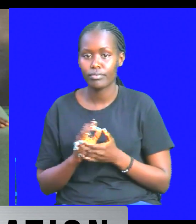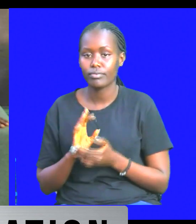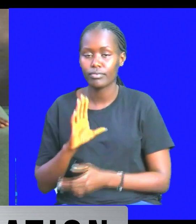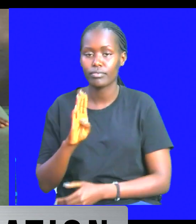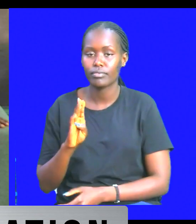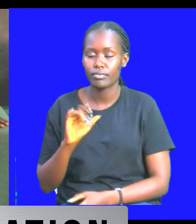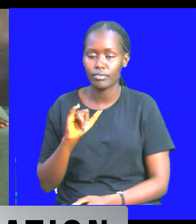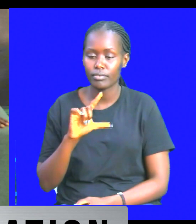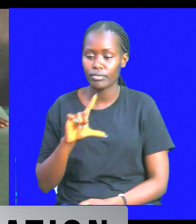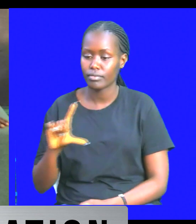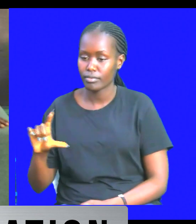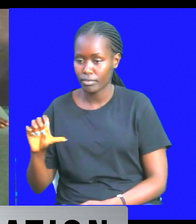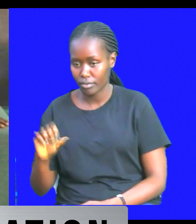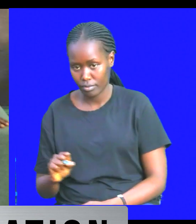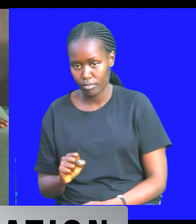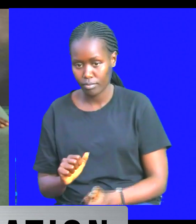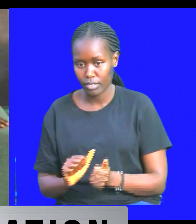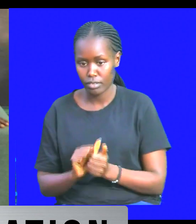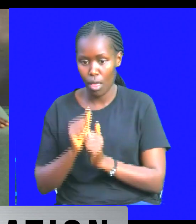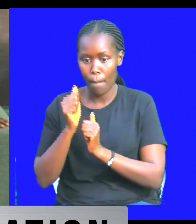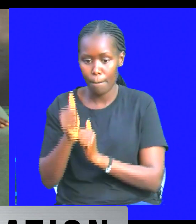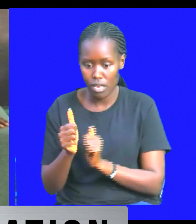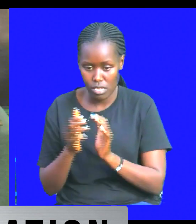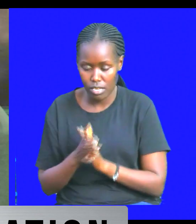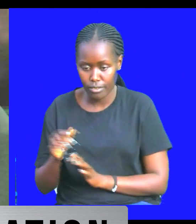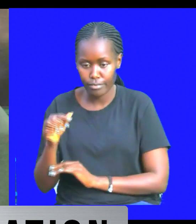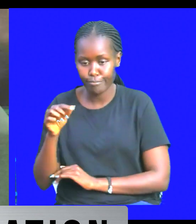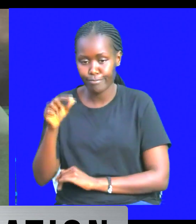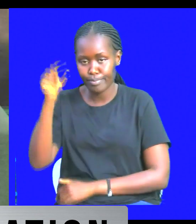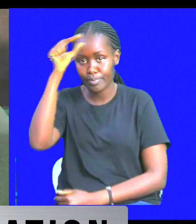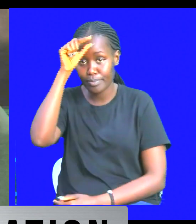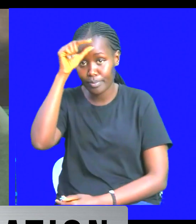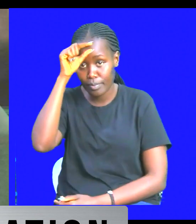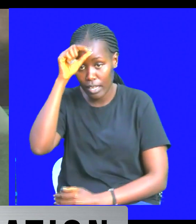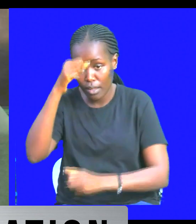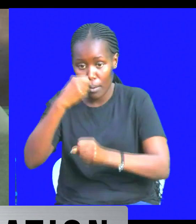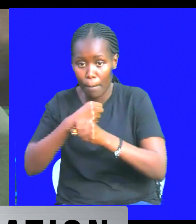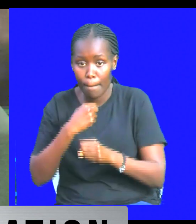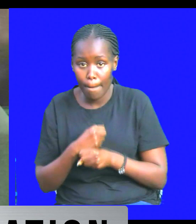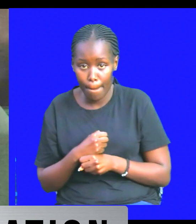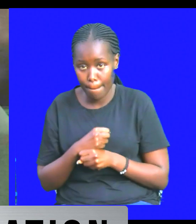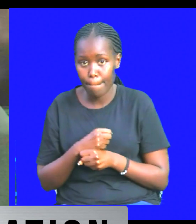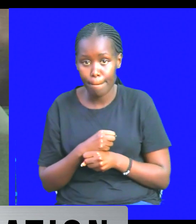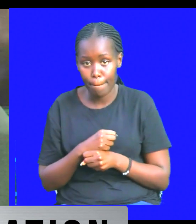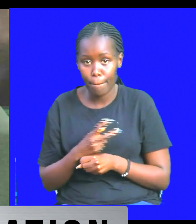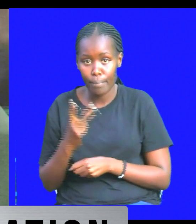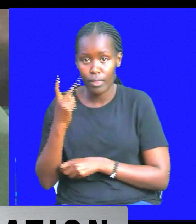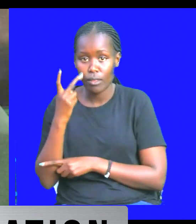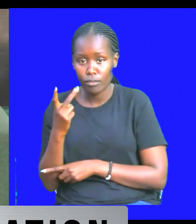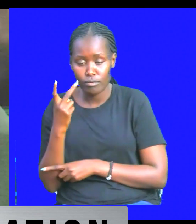passing, and parliament and government working. We have seen